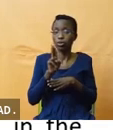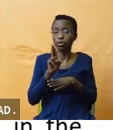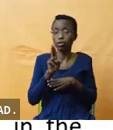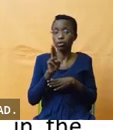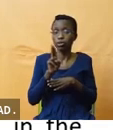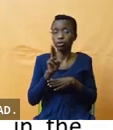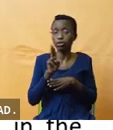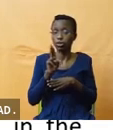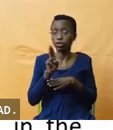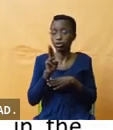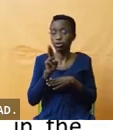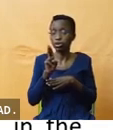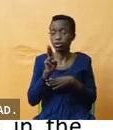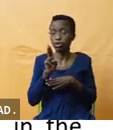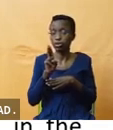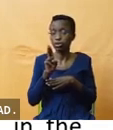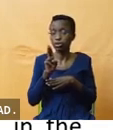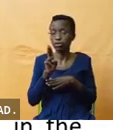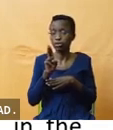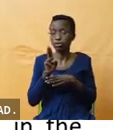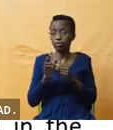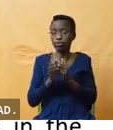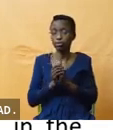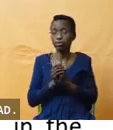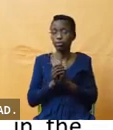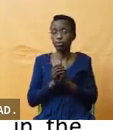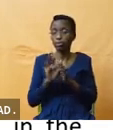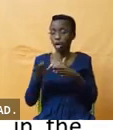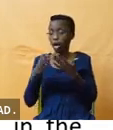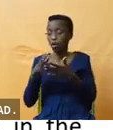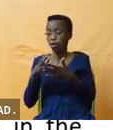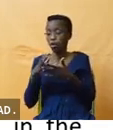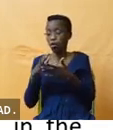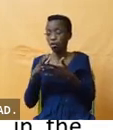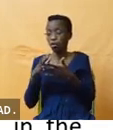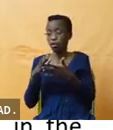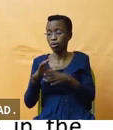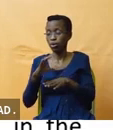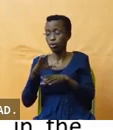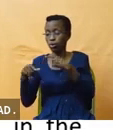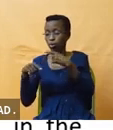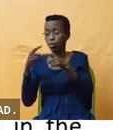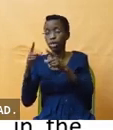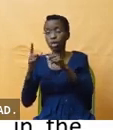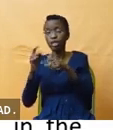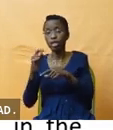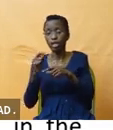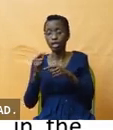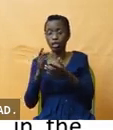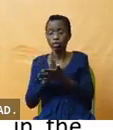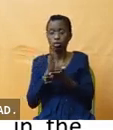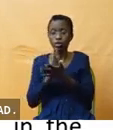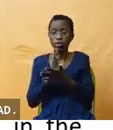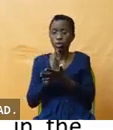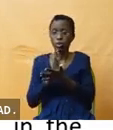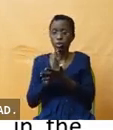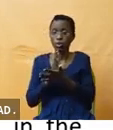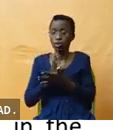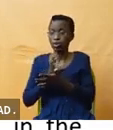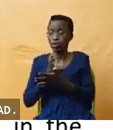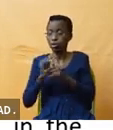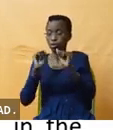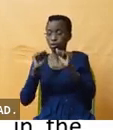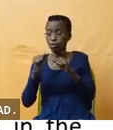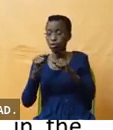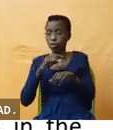procurement methods. So that has been an issue. In as much as direct procurement can be beneficial in terms of, or